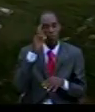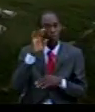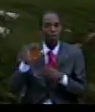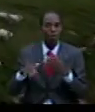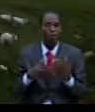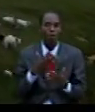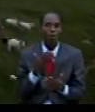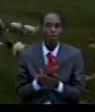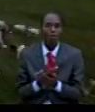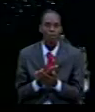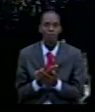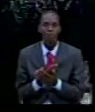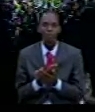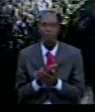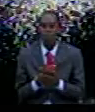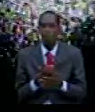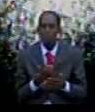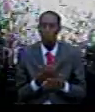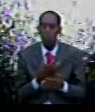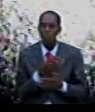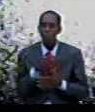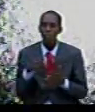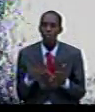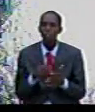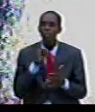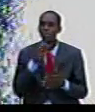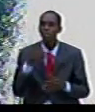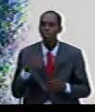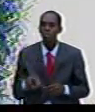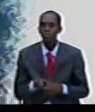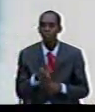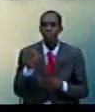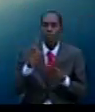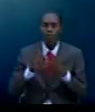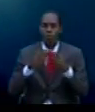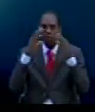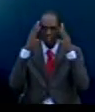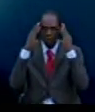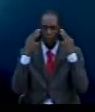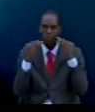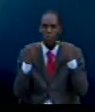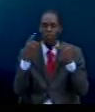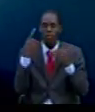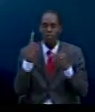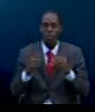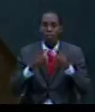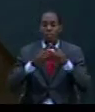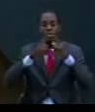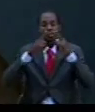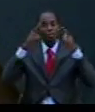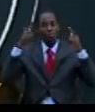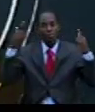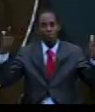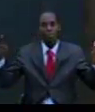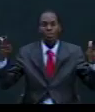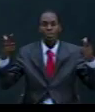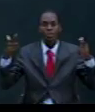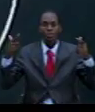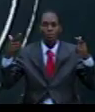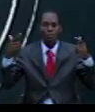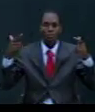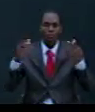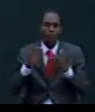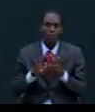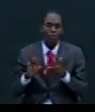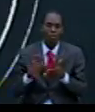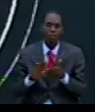of the Mambila Plateau, this is a journey to experience the supernatural. Your countdown to